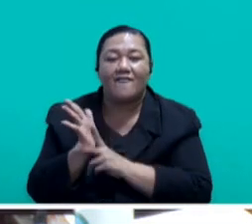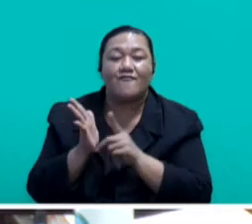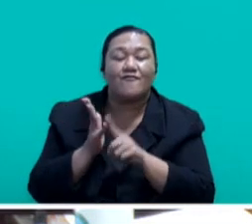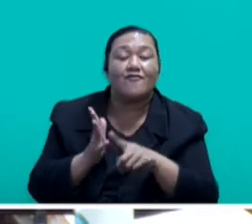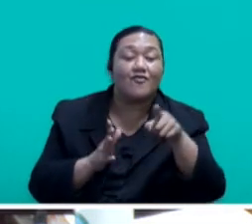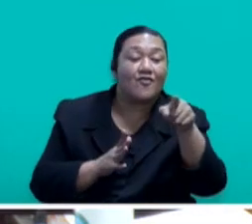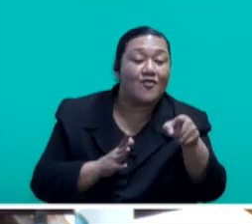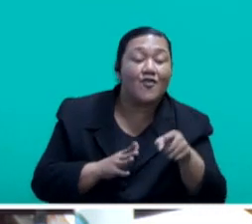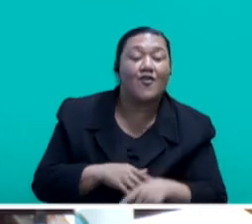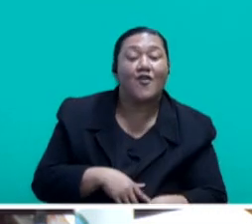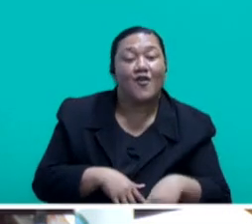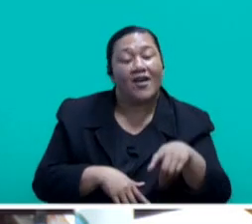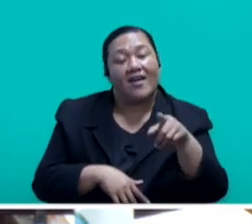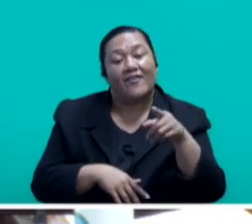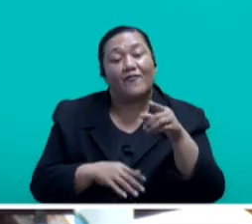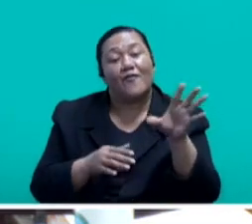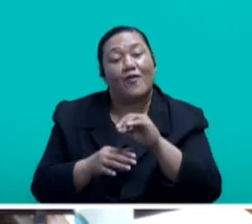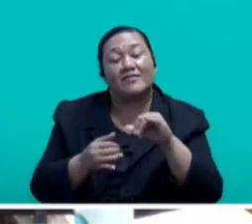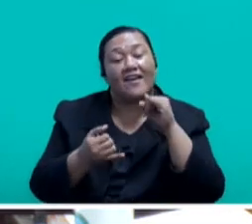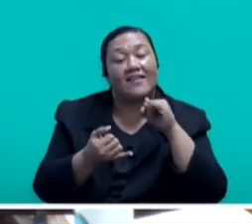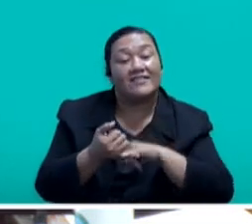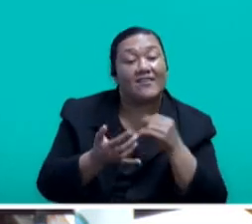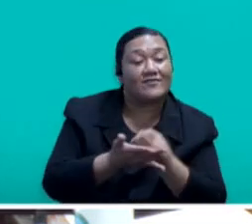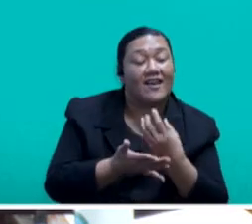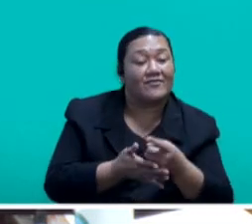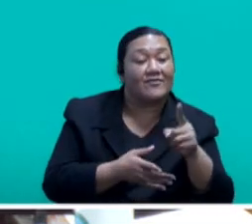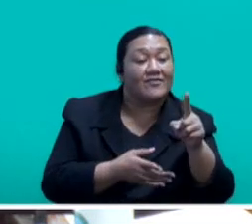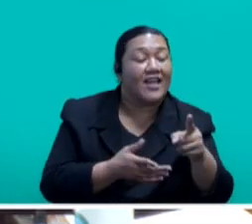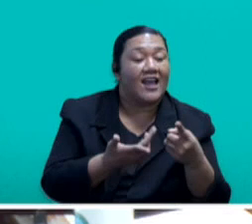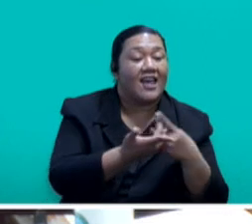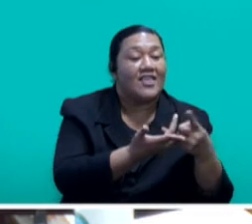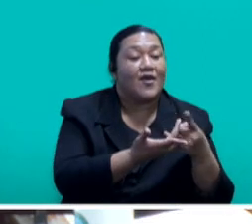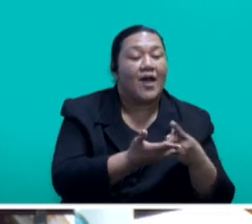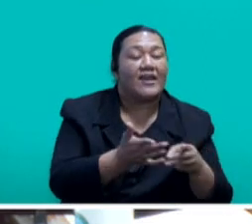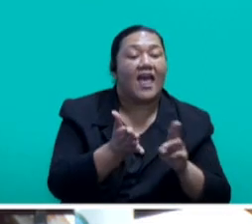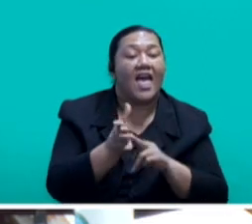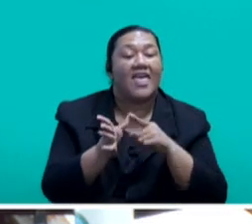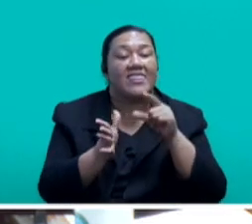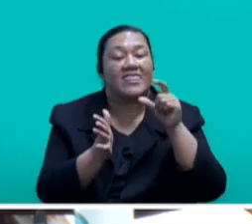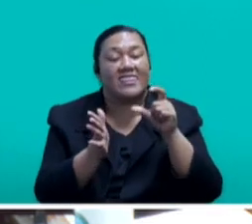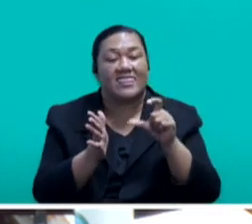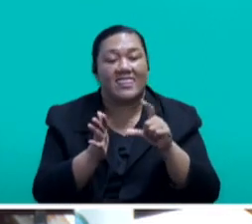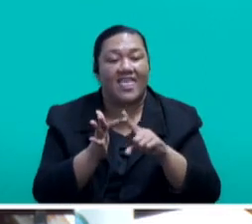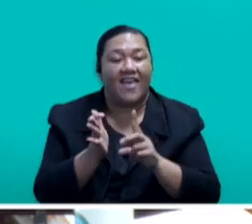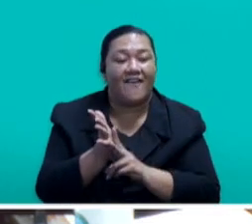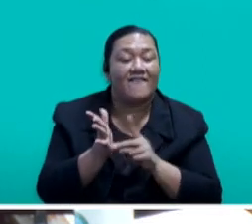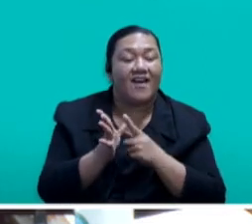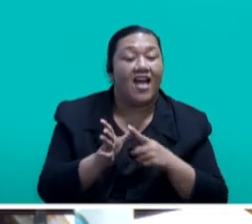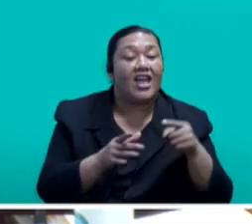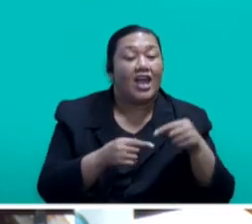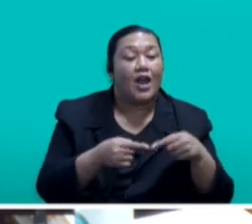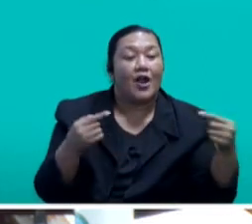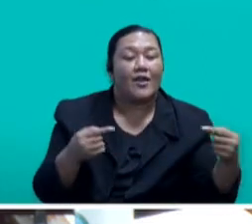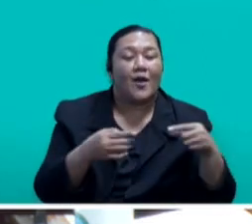Lal, Honourable Tunadeva, an adopted son of Sabu Sabu, and of course the Leader of our opposition.